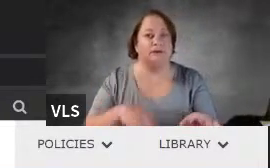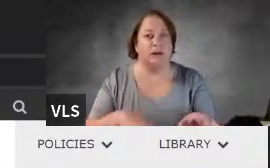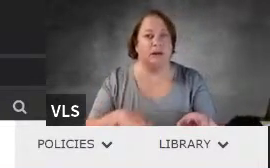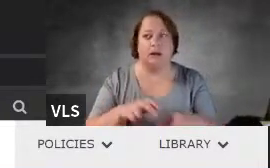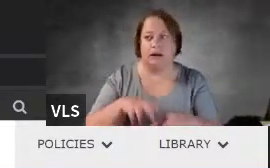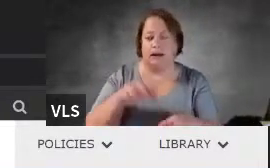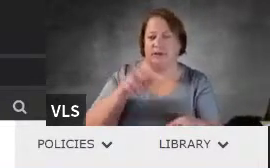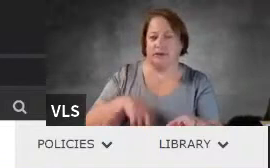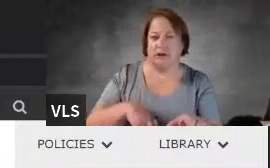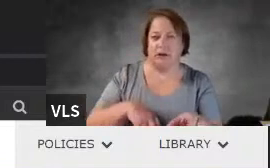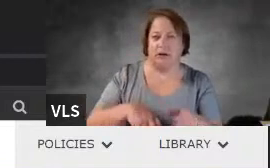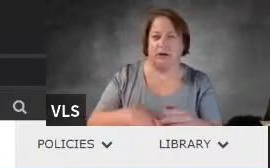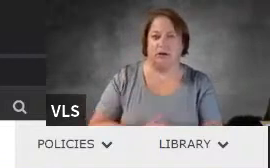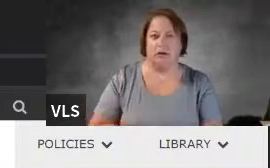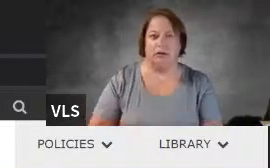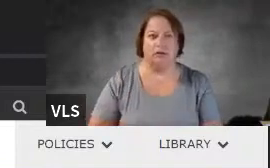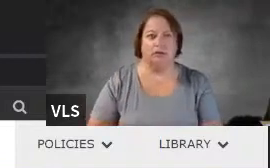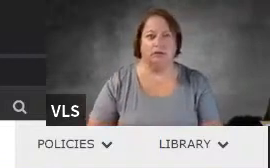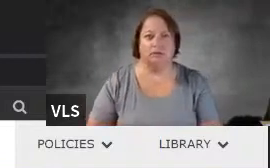Abstain.